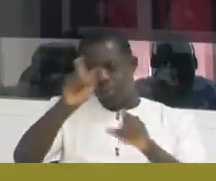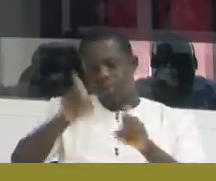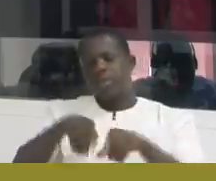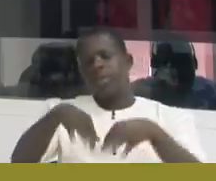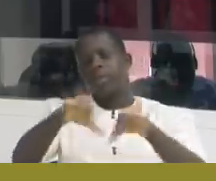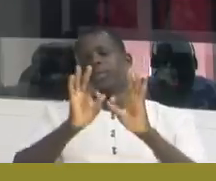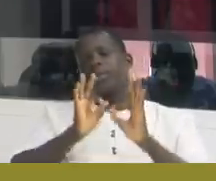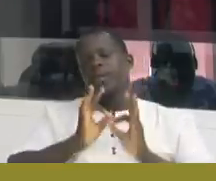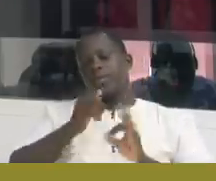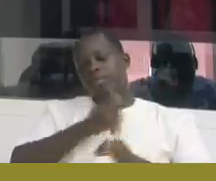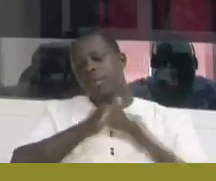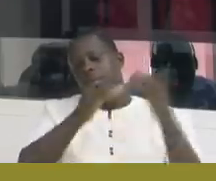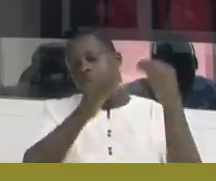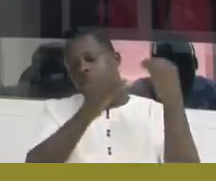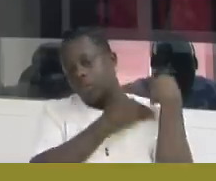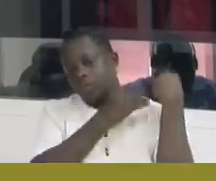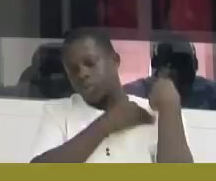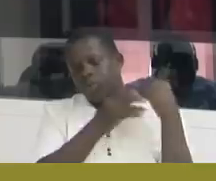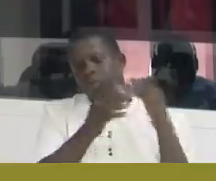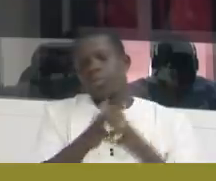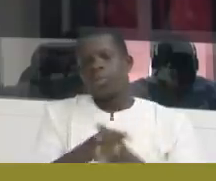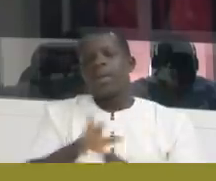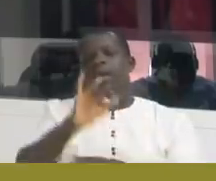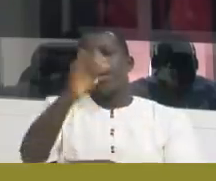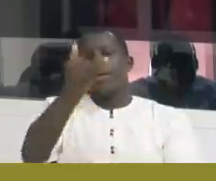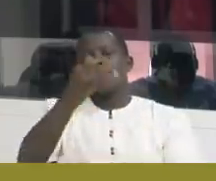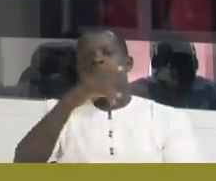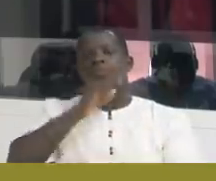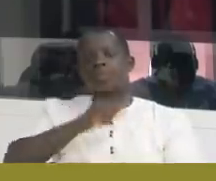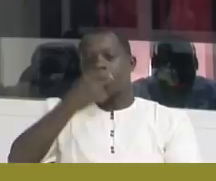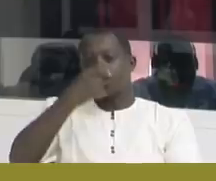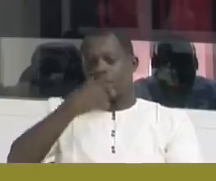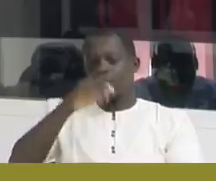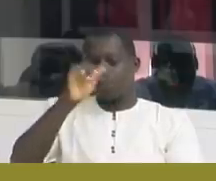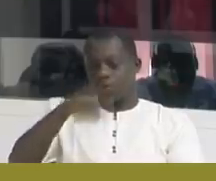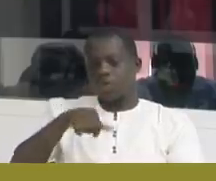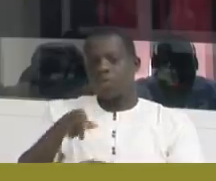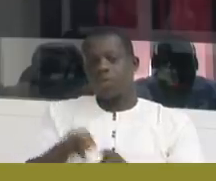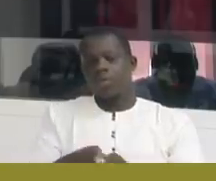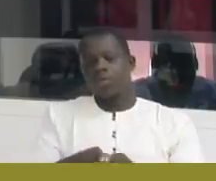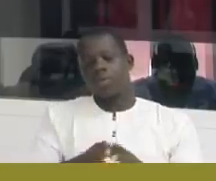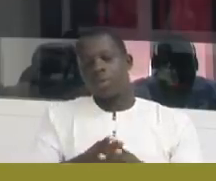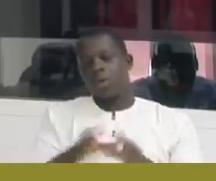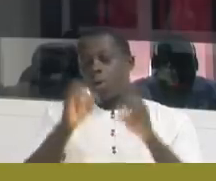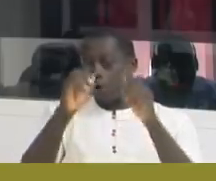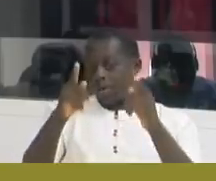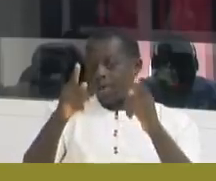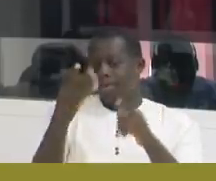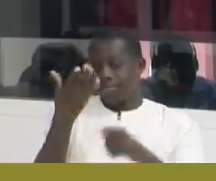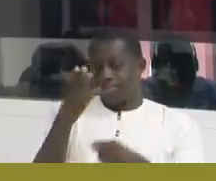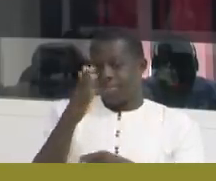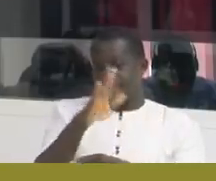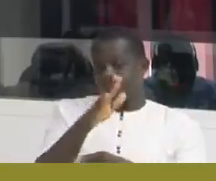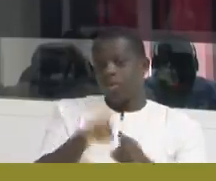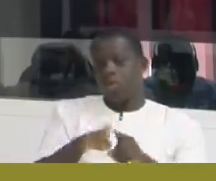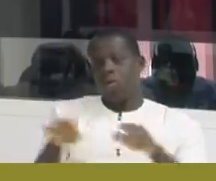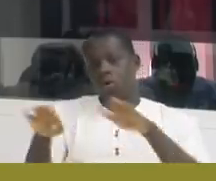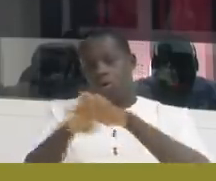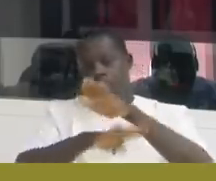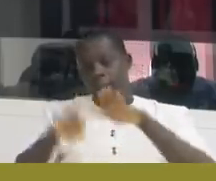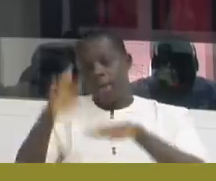responsibility. Yes, Mr. SINGHATEH, that may very well be okay on a